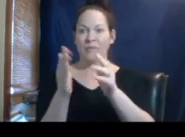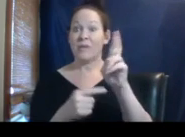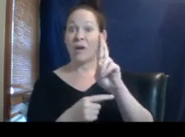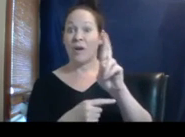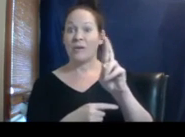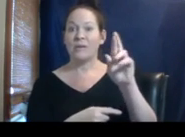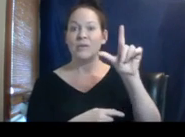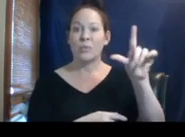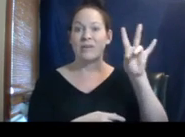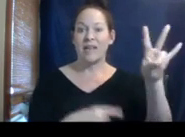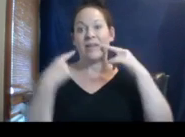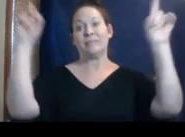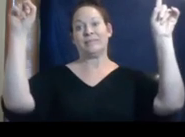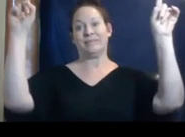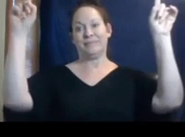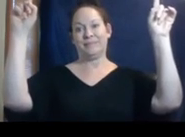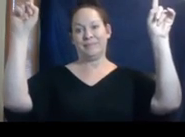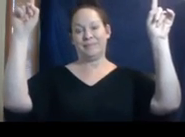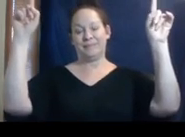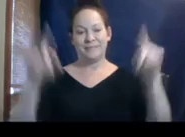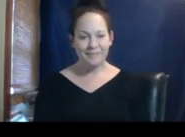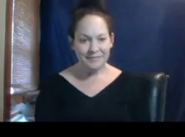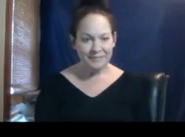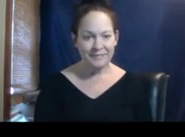of 27, and it works.